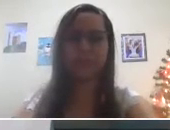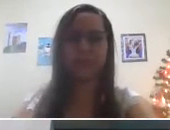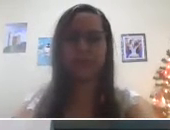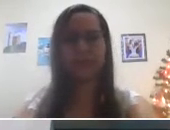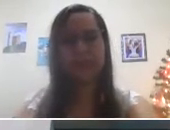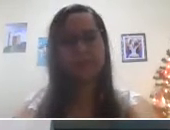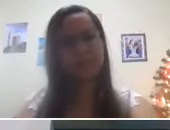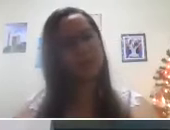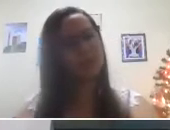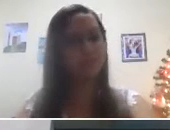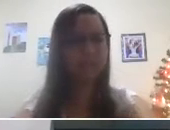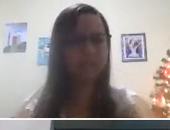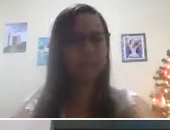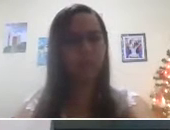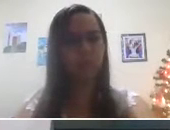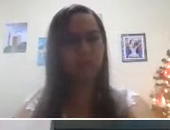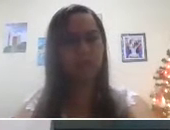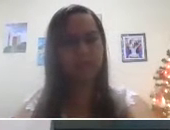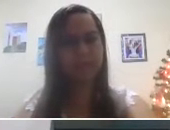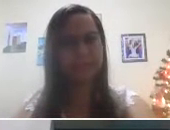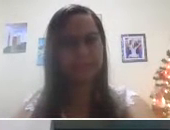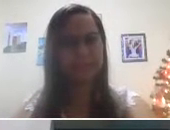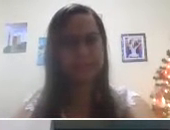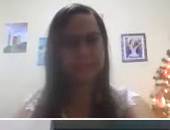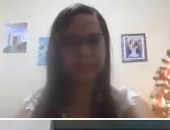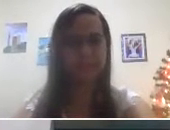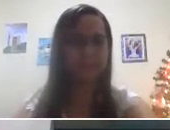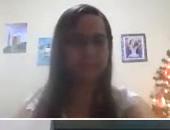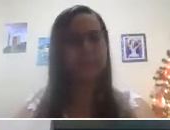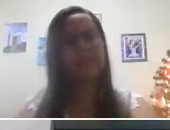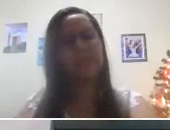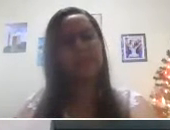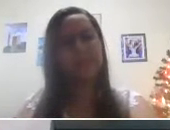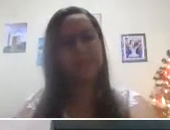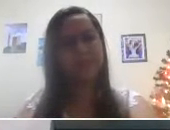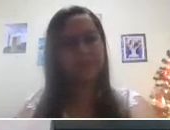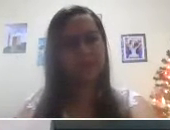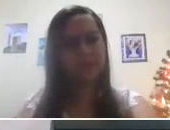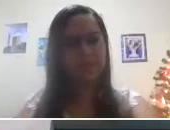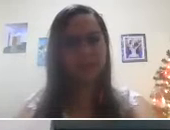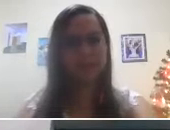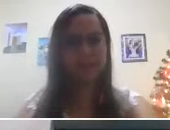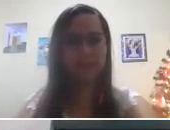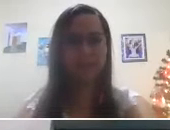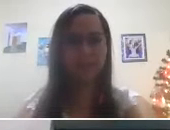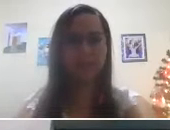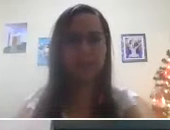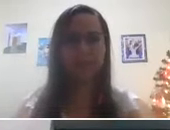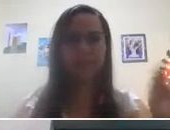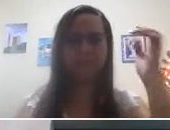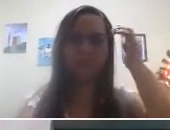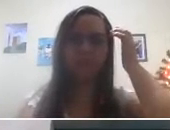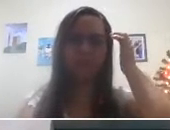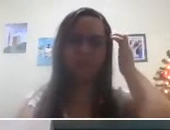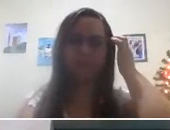glasses. She wear glasses? No, she doesn't. She wears contact lenses. Okay, next one. He's tall